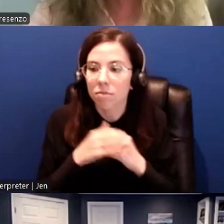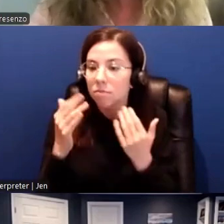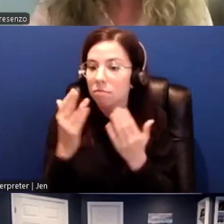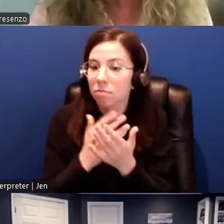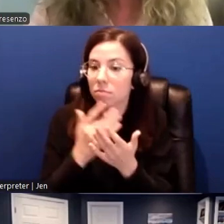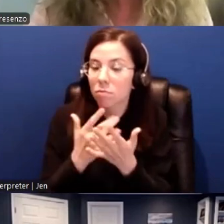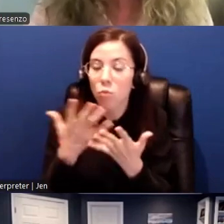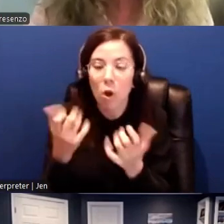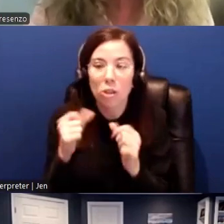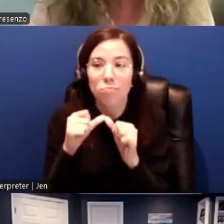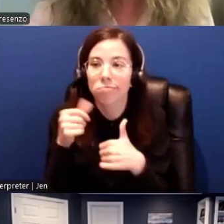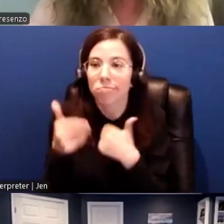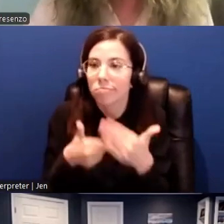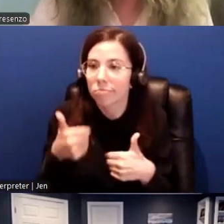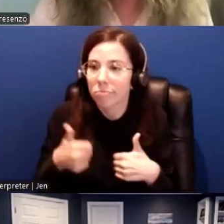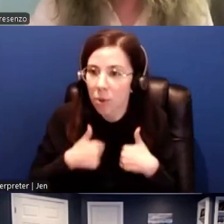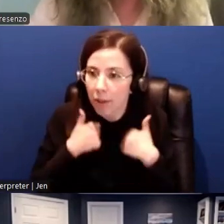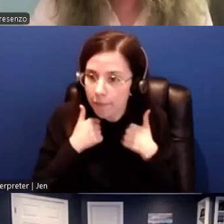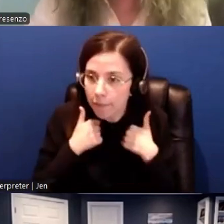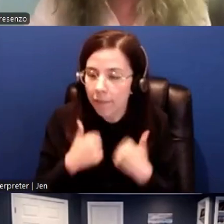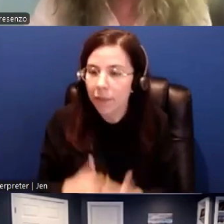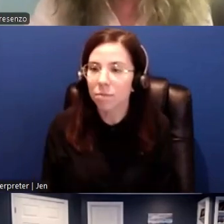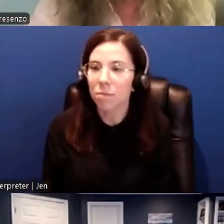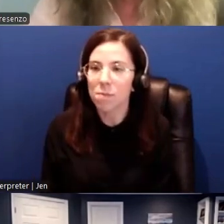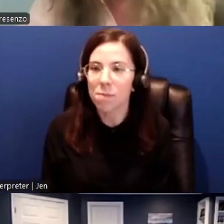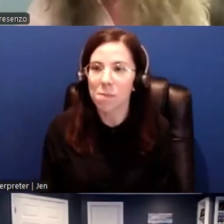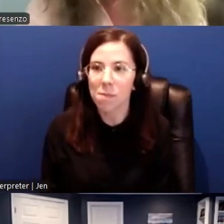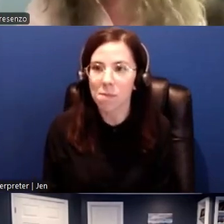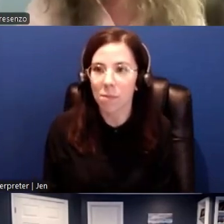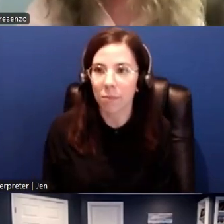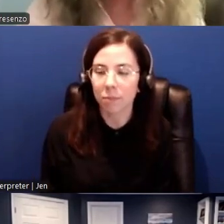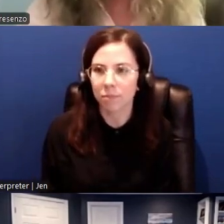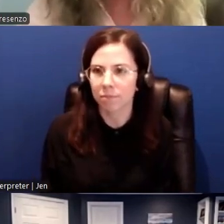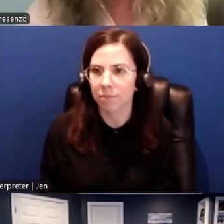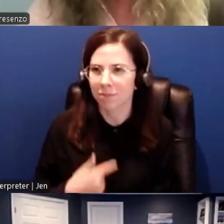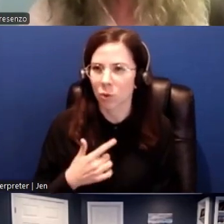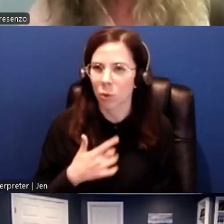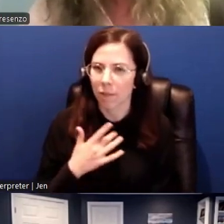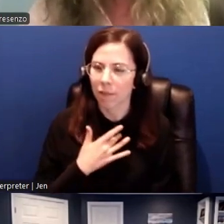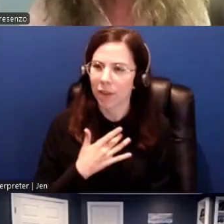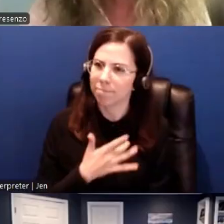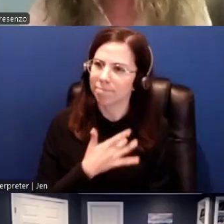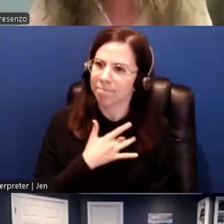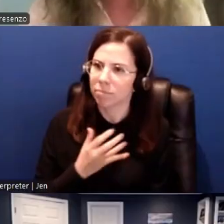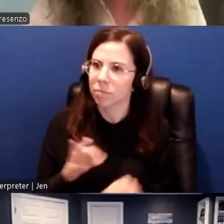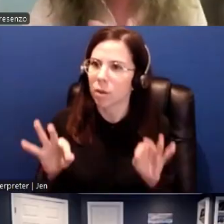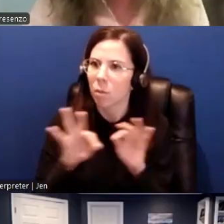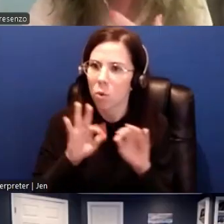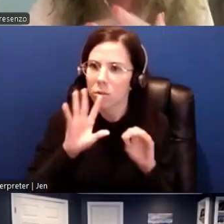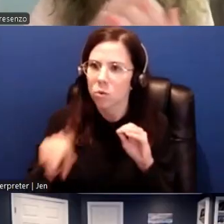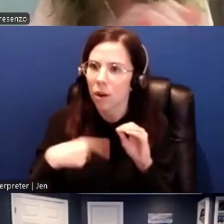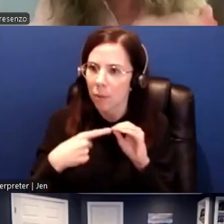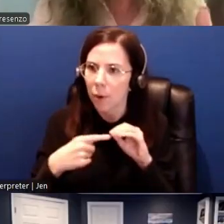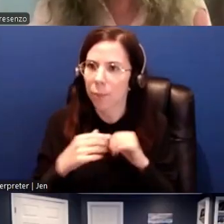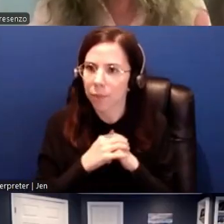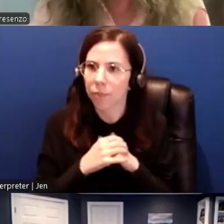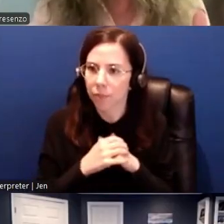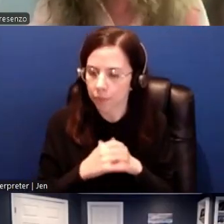on with their life. So I feel compelled to talk about that a little bit because